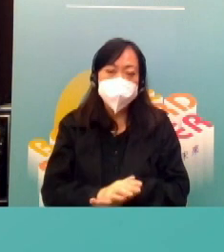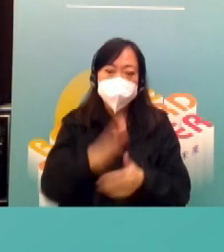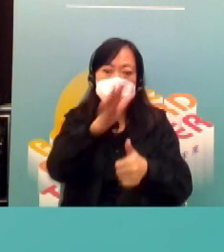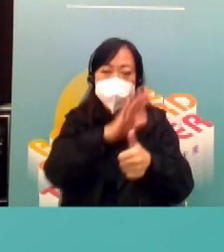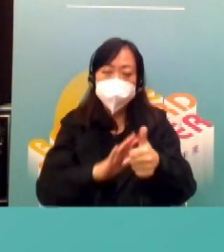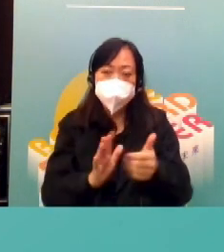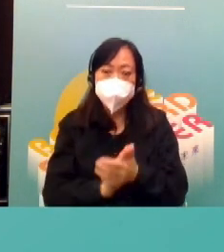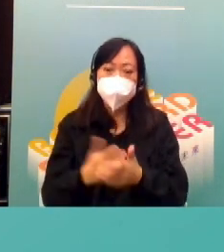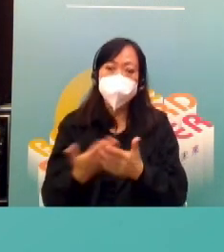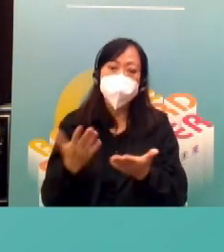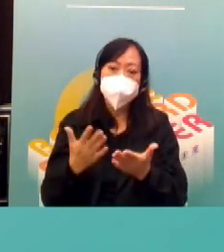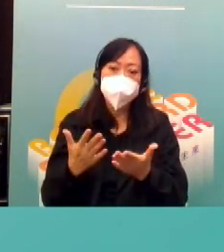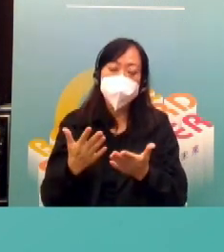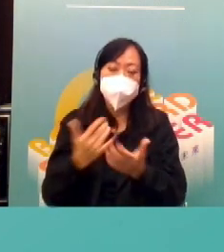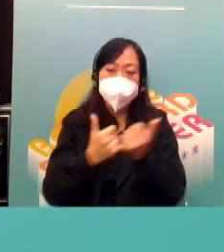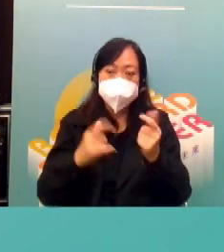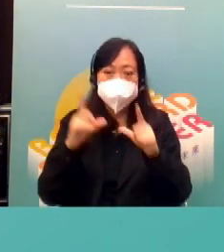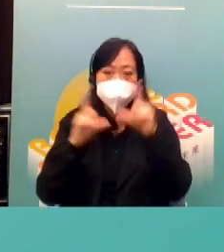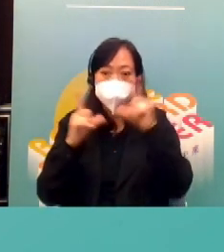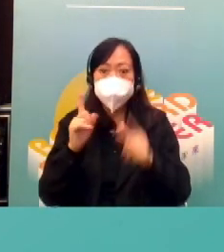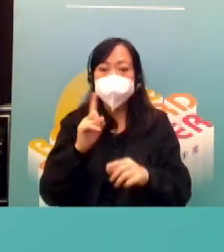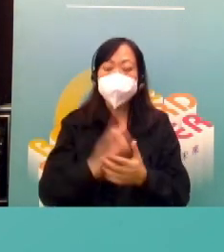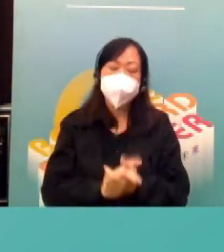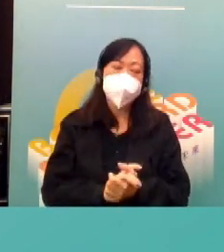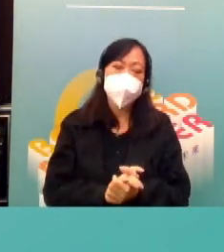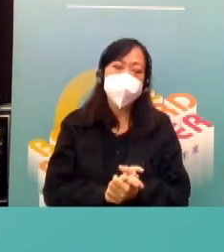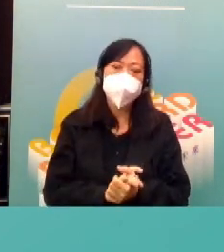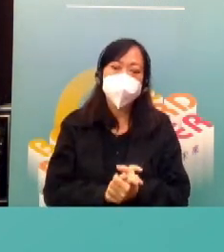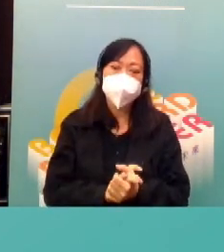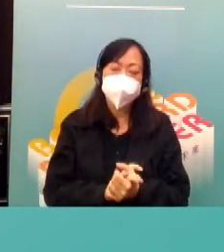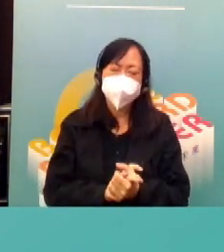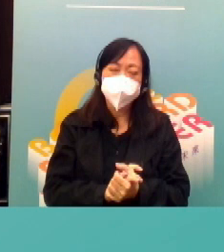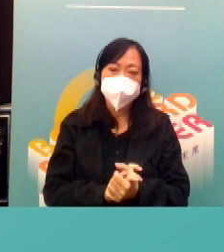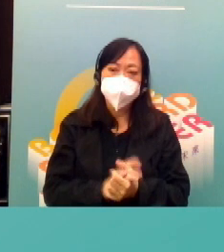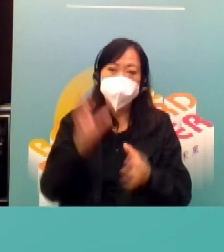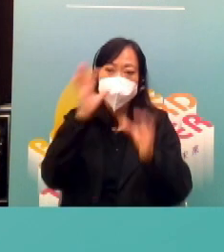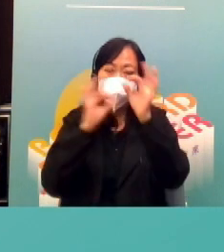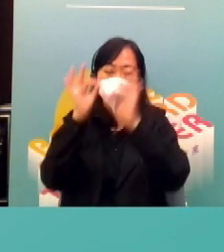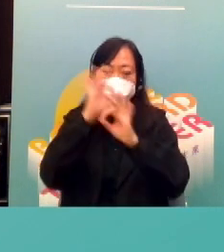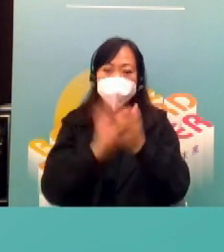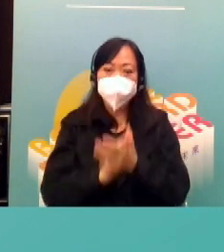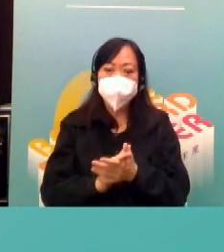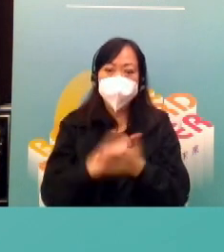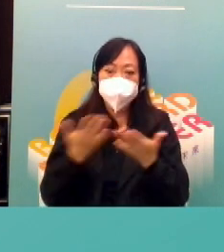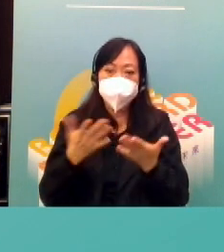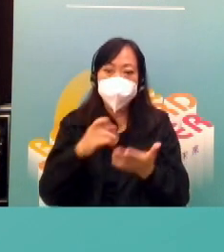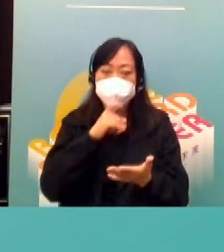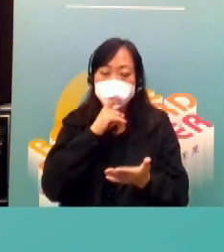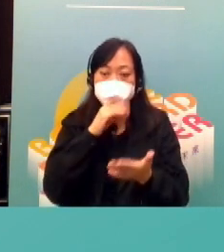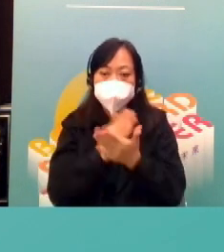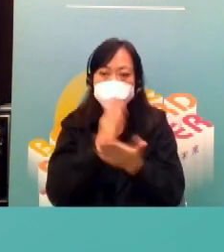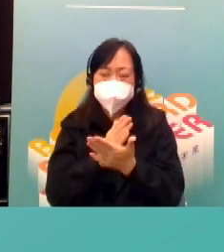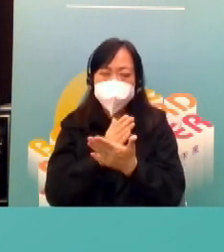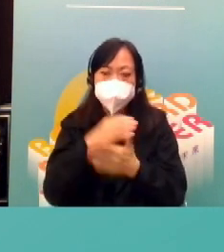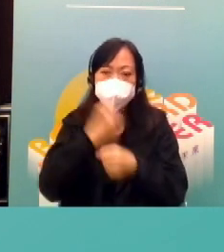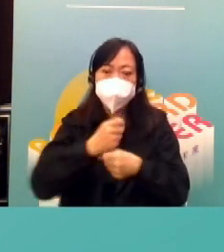Agency, again, which is a dedicated public agency, while Singapore has taken a different track and a different approach with RAISE to promote